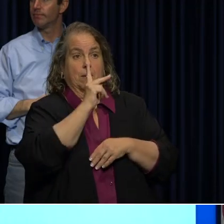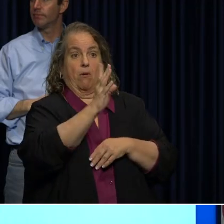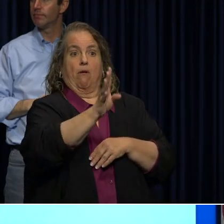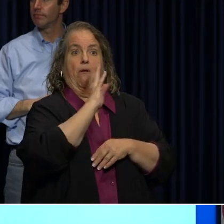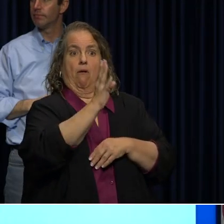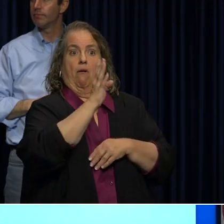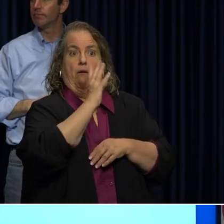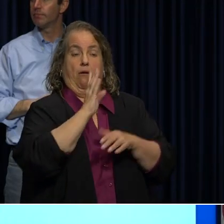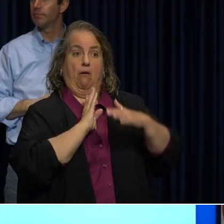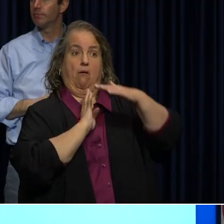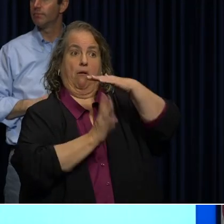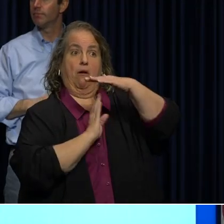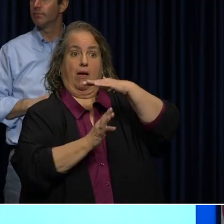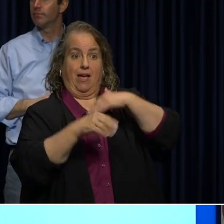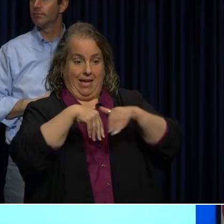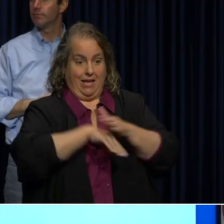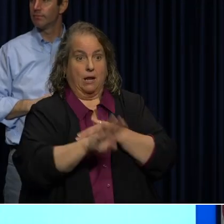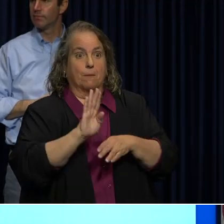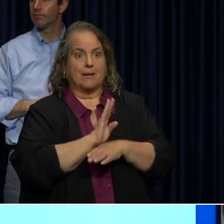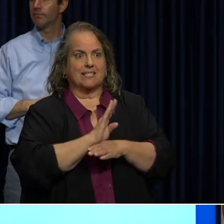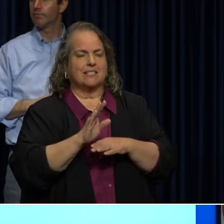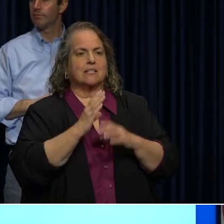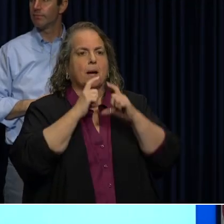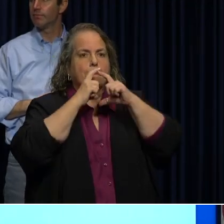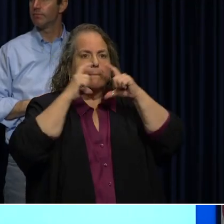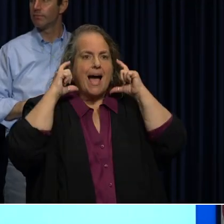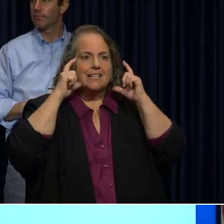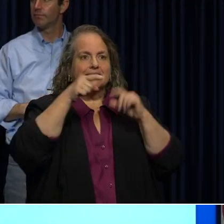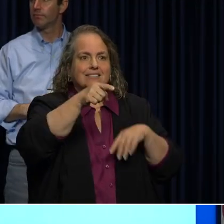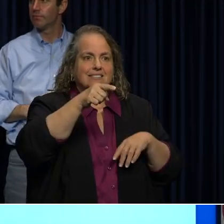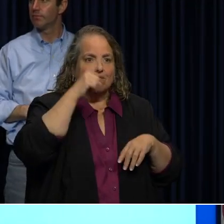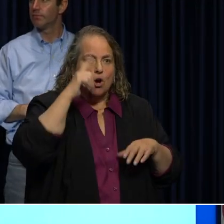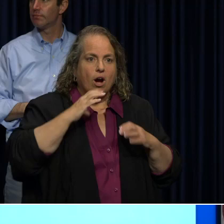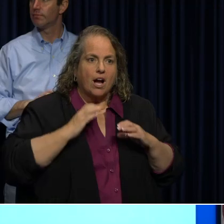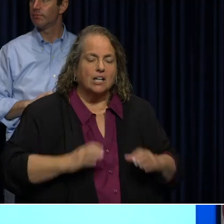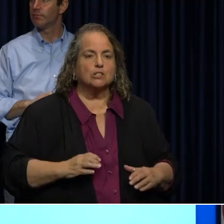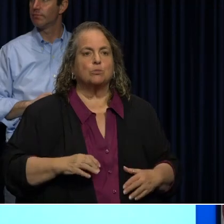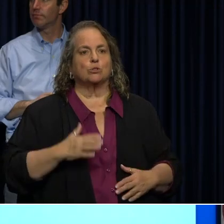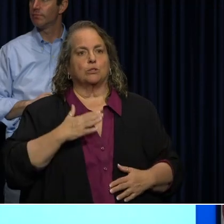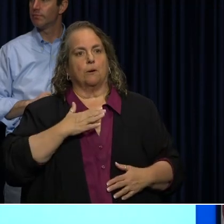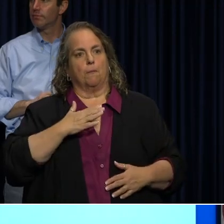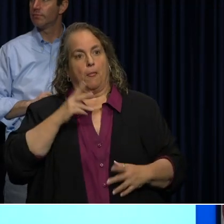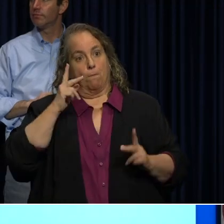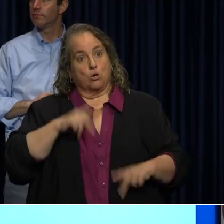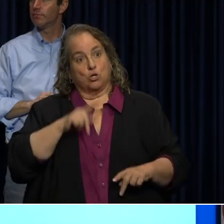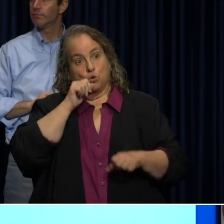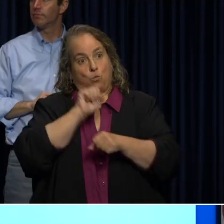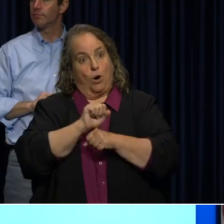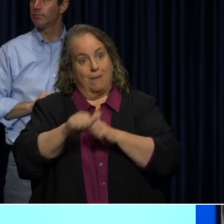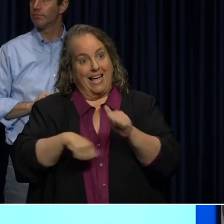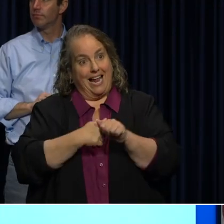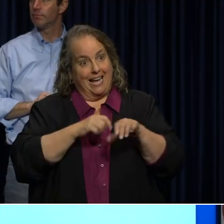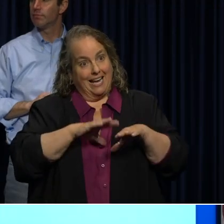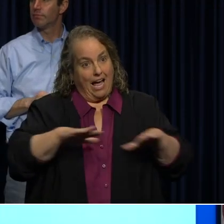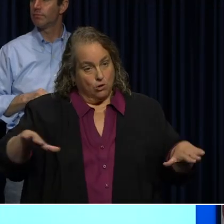for customers as well. It's going to be a phased-in report. We want to make sure that where